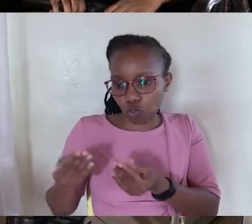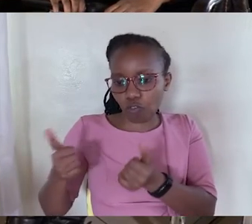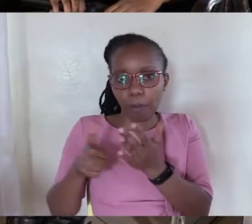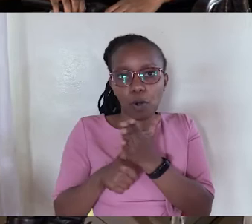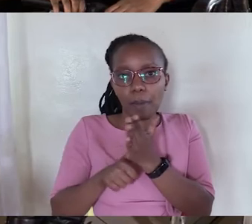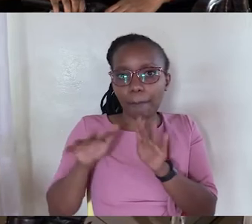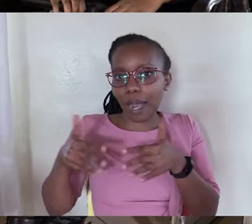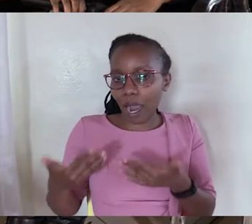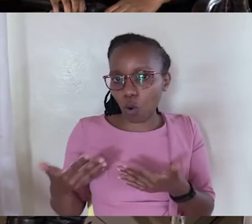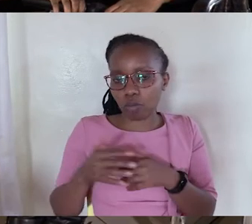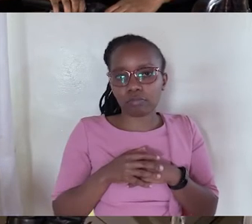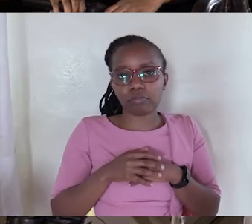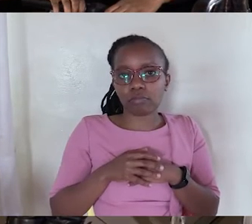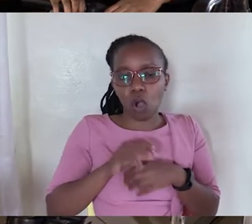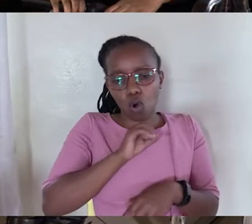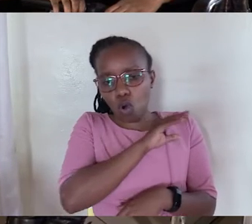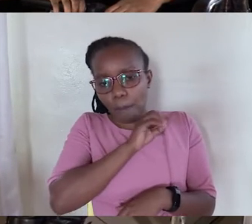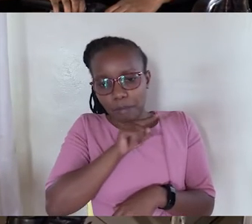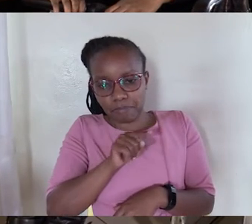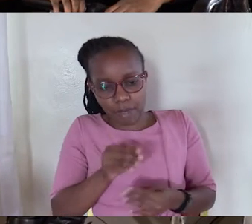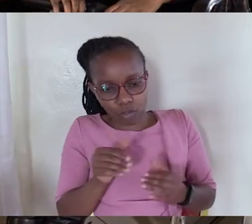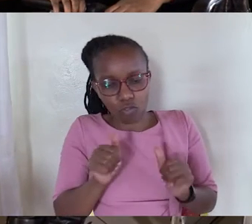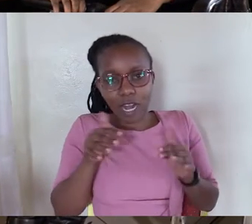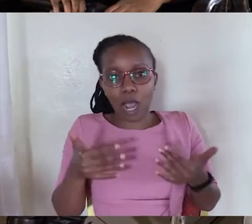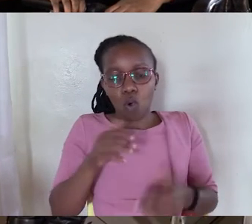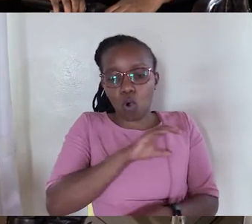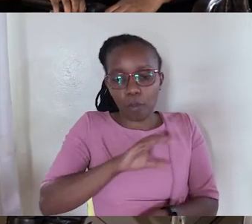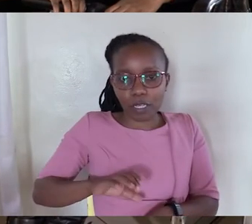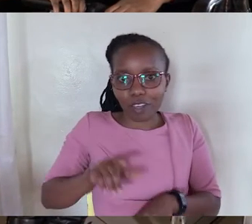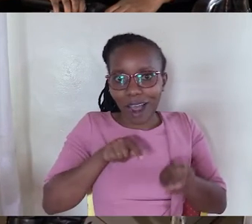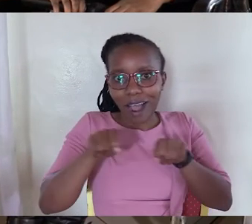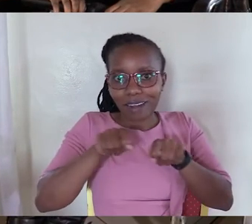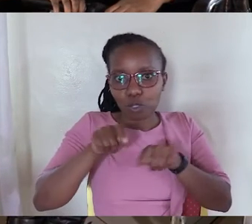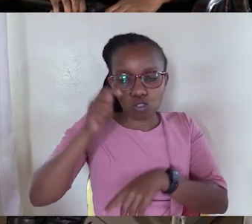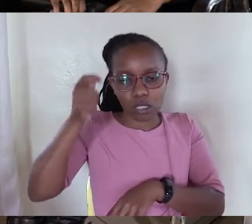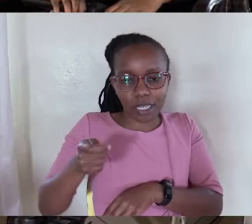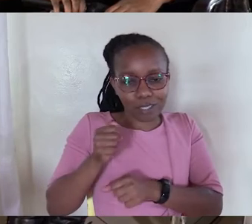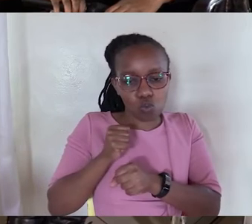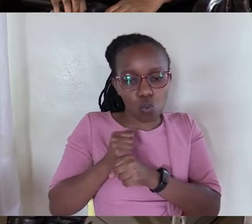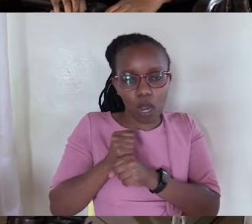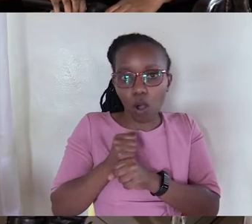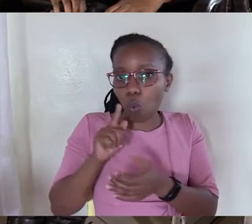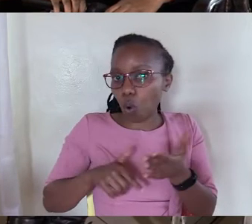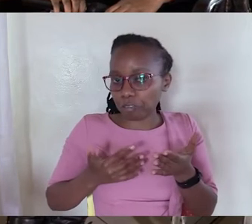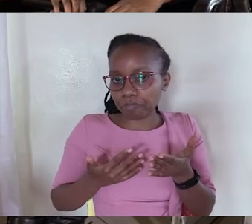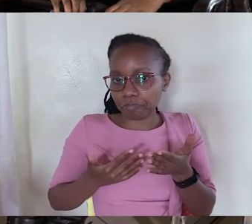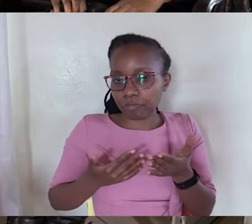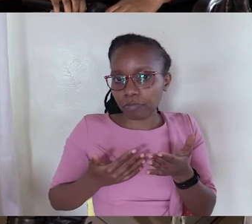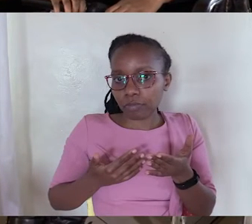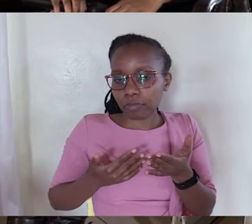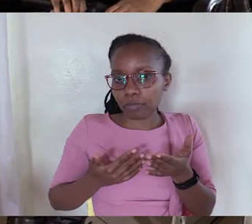problem or that specific complaint. One of the things that the Commission on Administrative Justice has done is that we have set